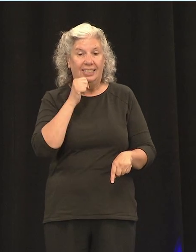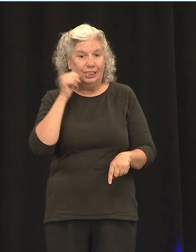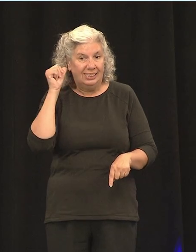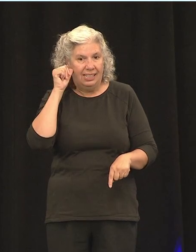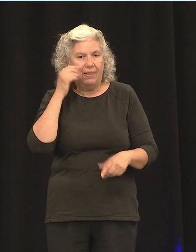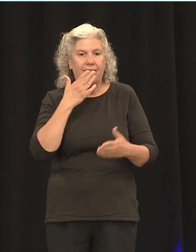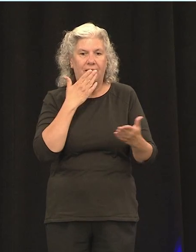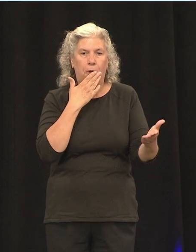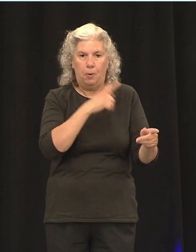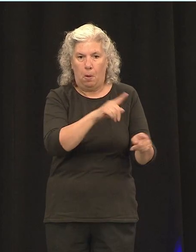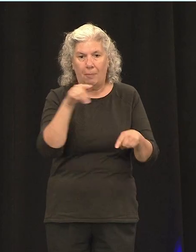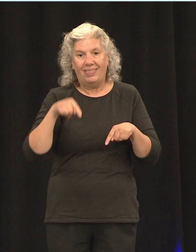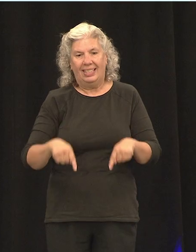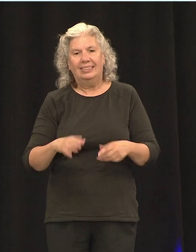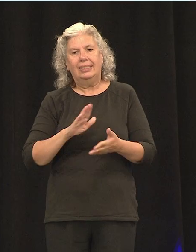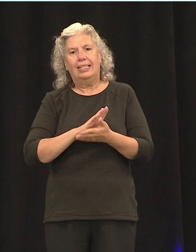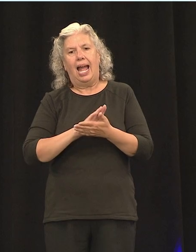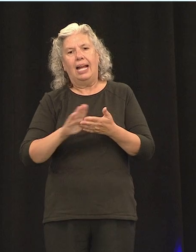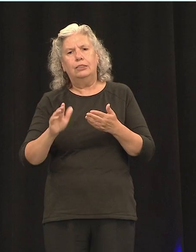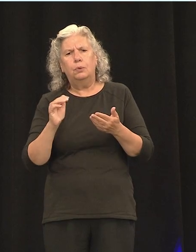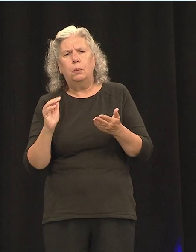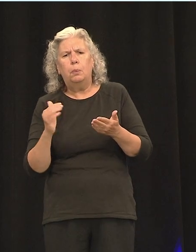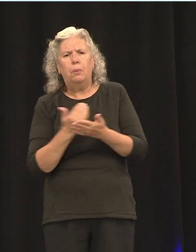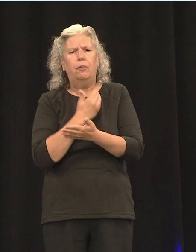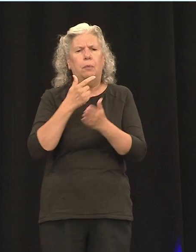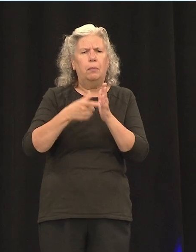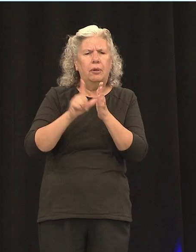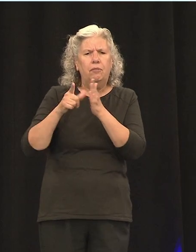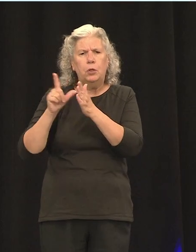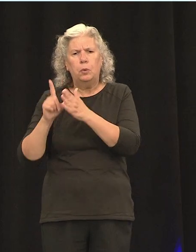this is just a nice review of what we talked about.